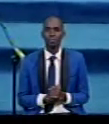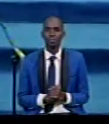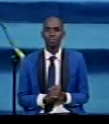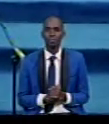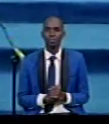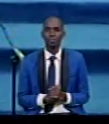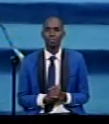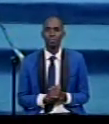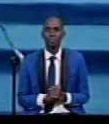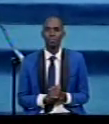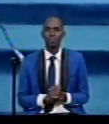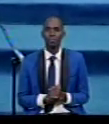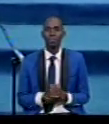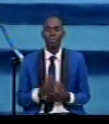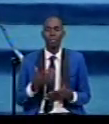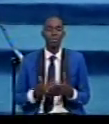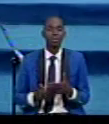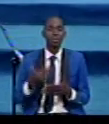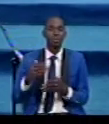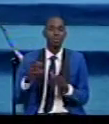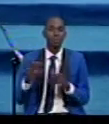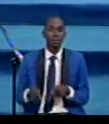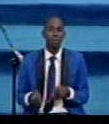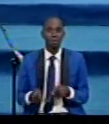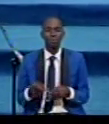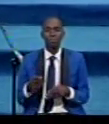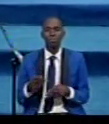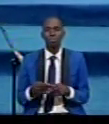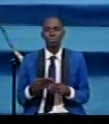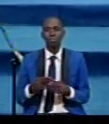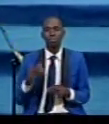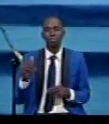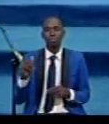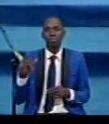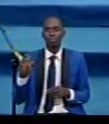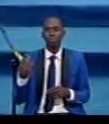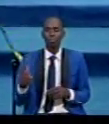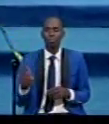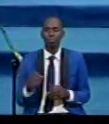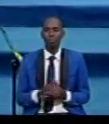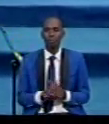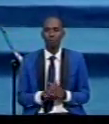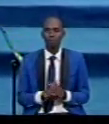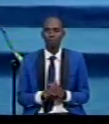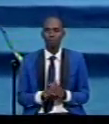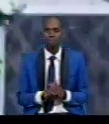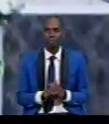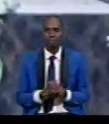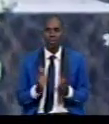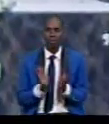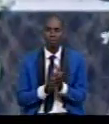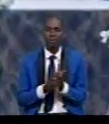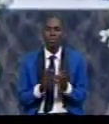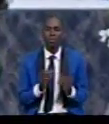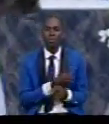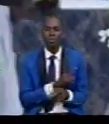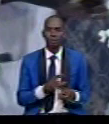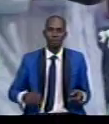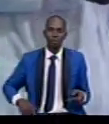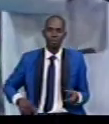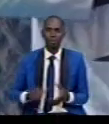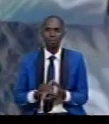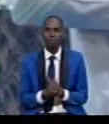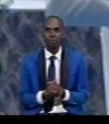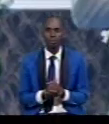I'll call on the next testifier, Alex Locking. Can share your testimony. Church, praise the Lord.